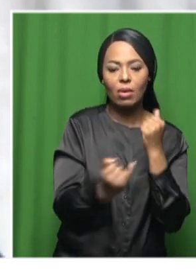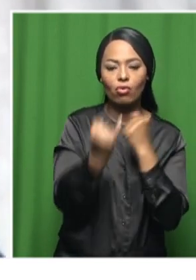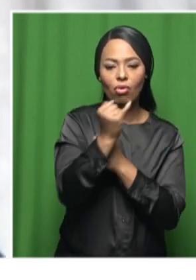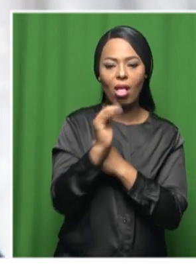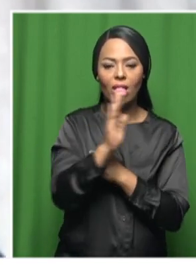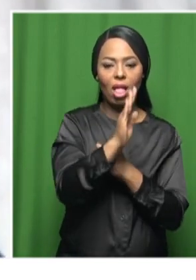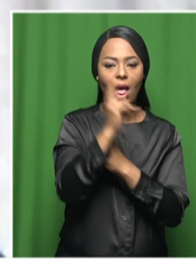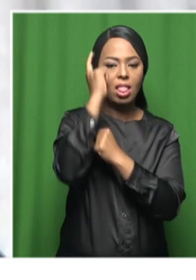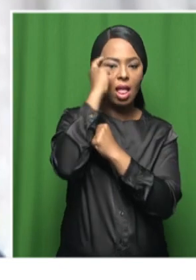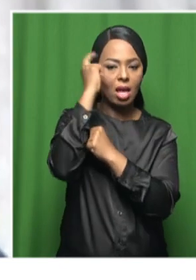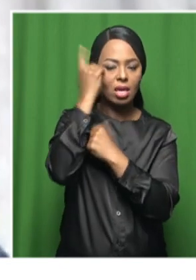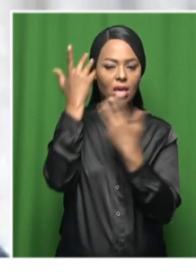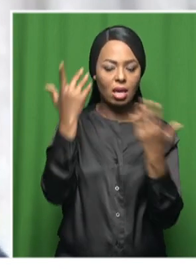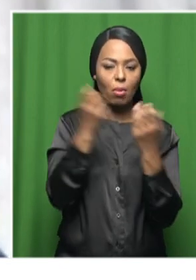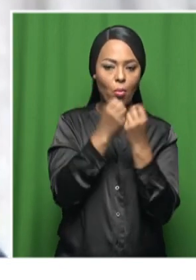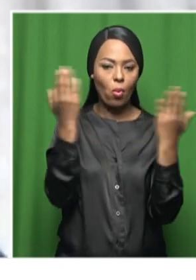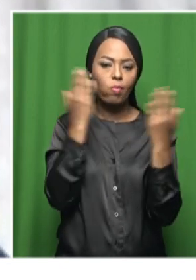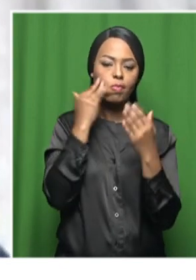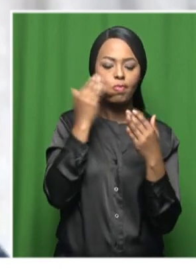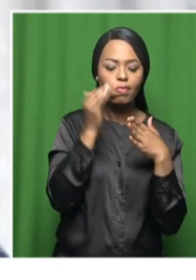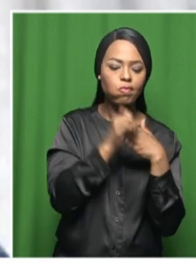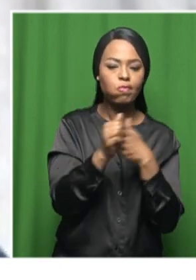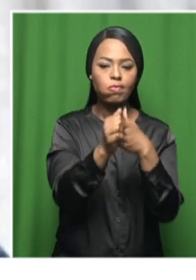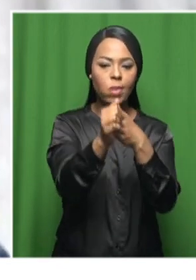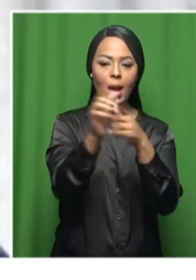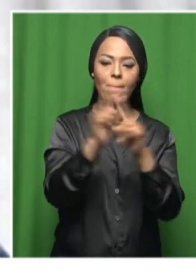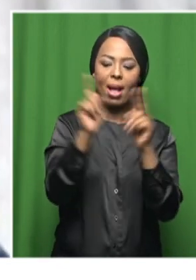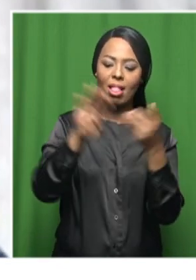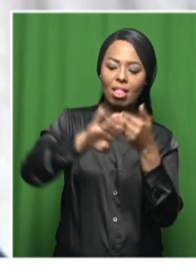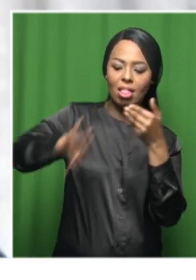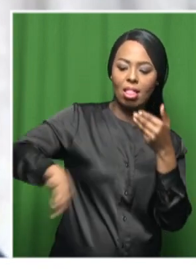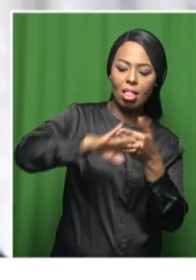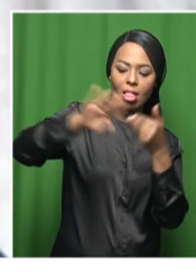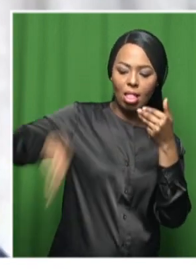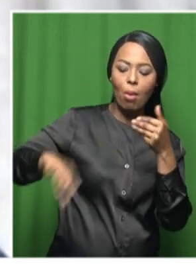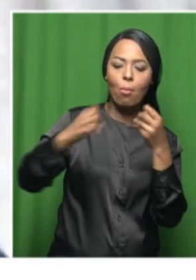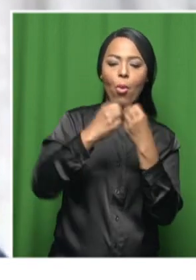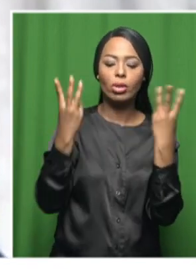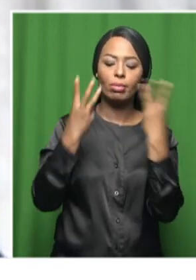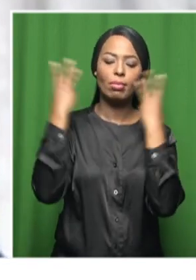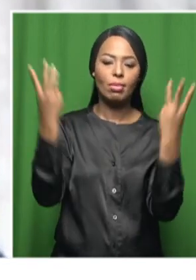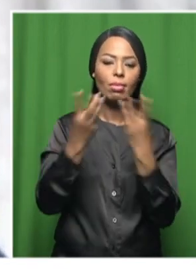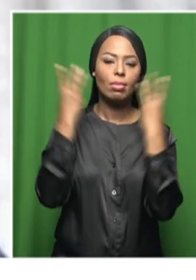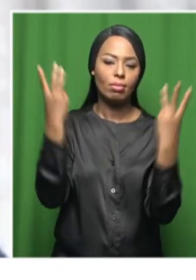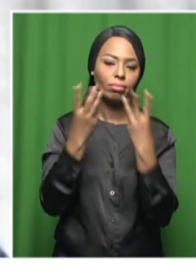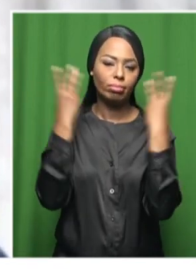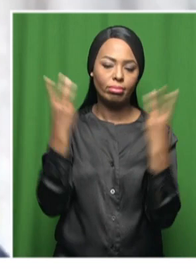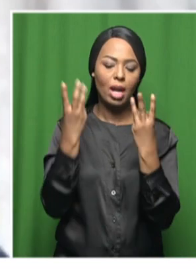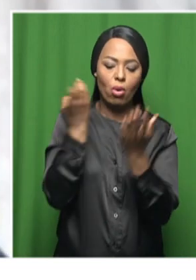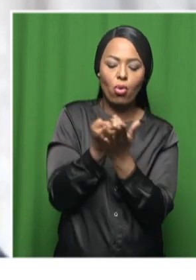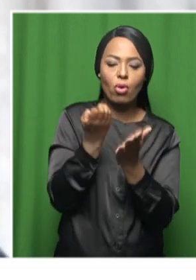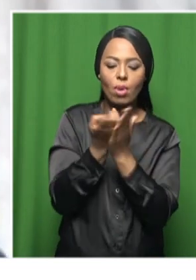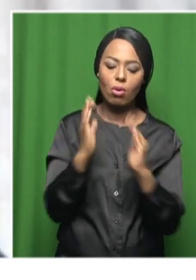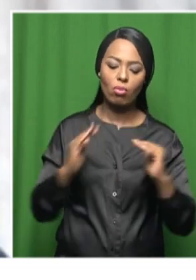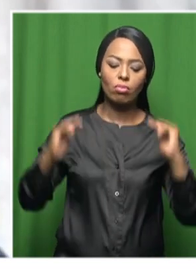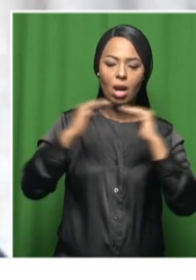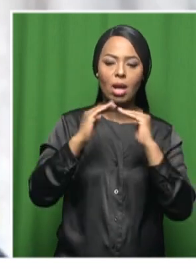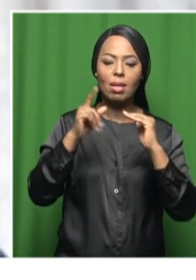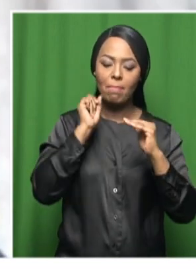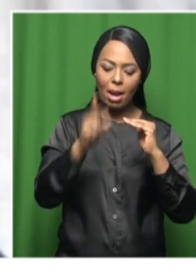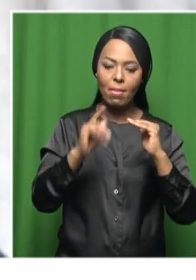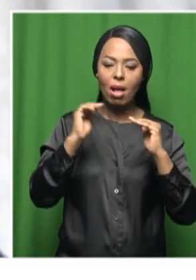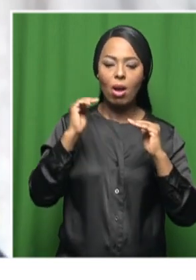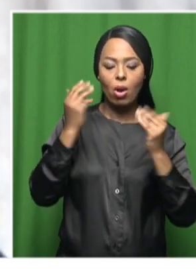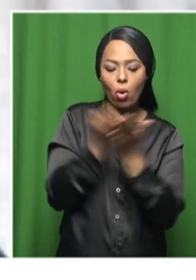individualistic thinking and very much excludes the majority of populations as economic inequality, as poverty